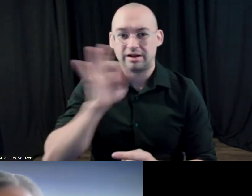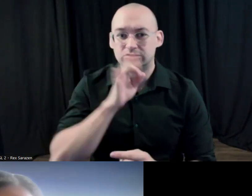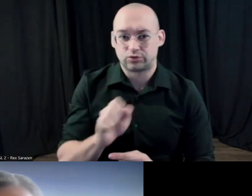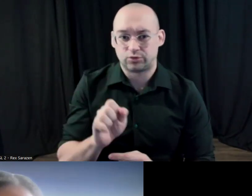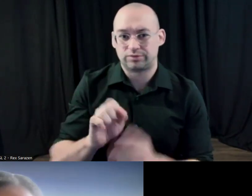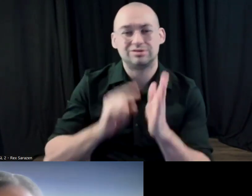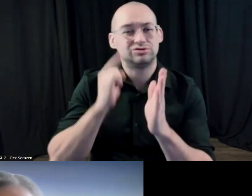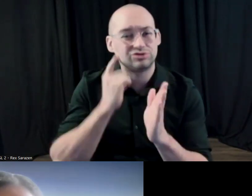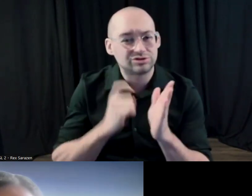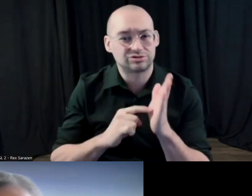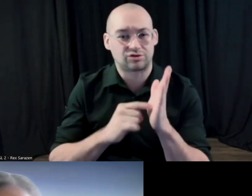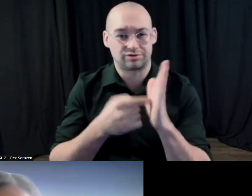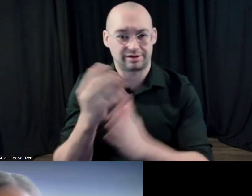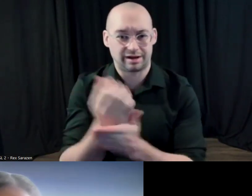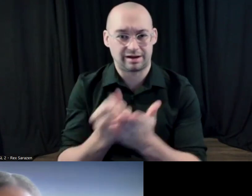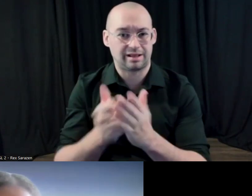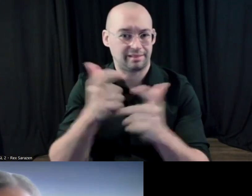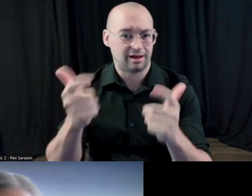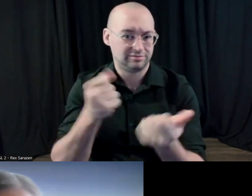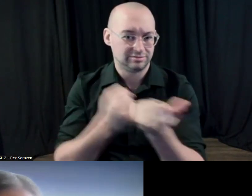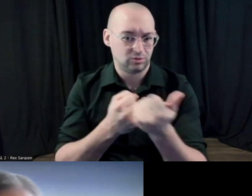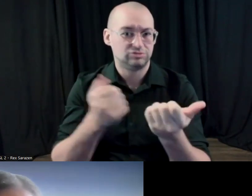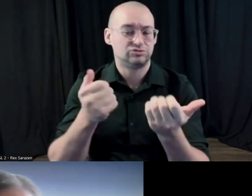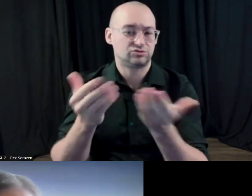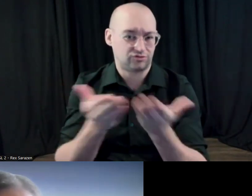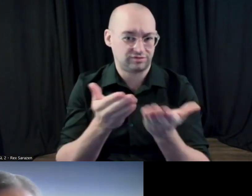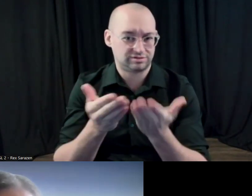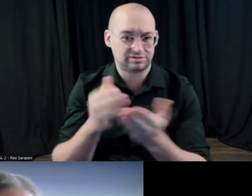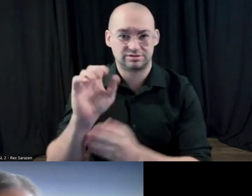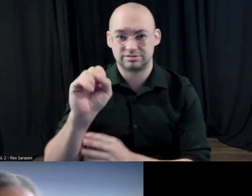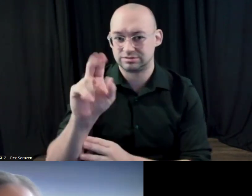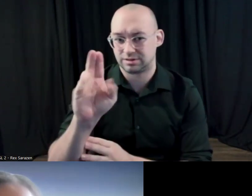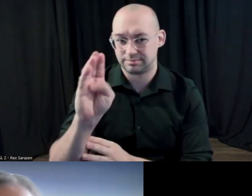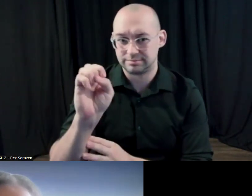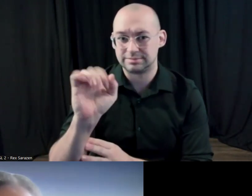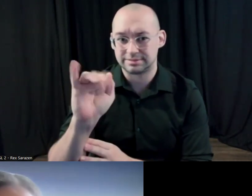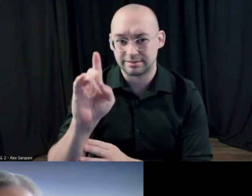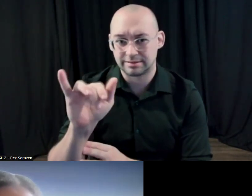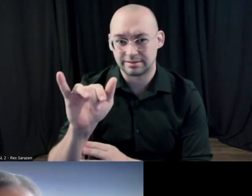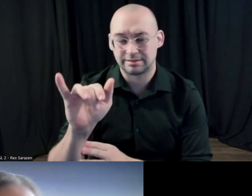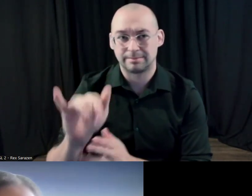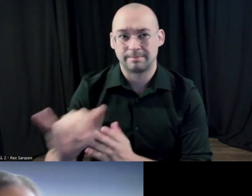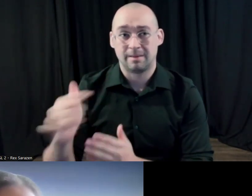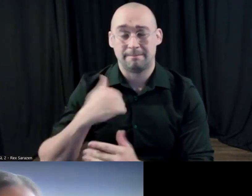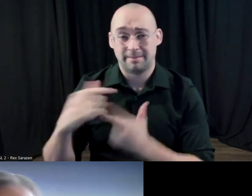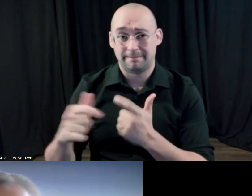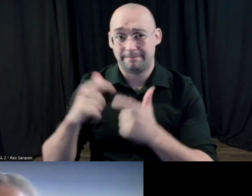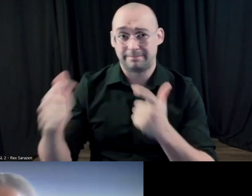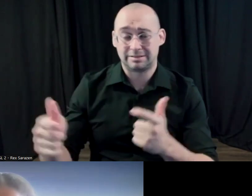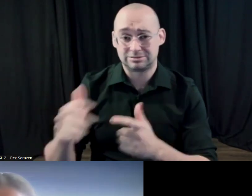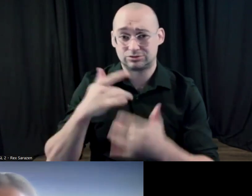started receiving a lot of supportive services and subsidies. My biggest concern is going through